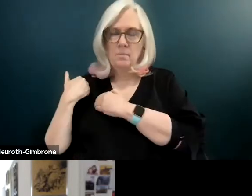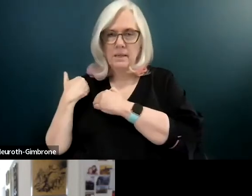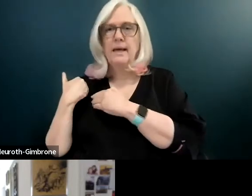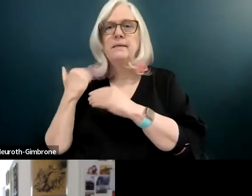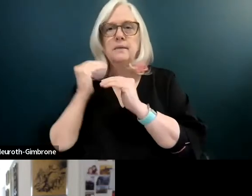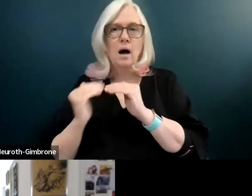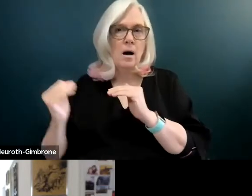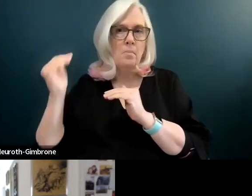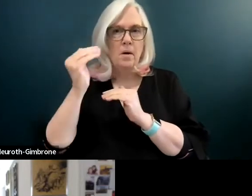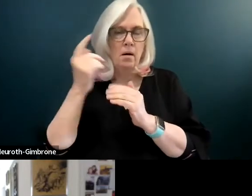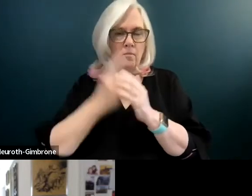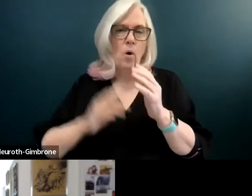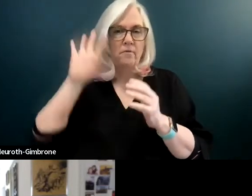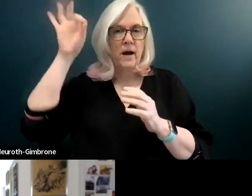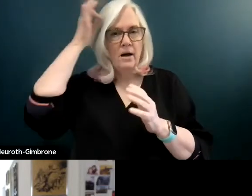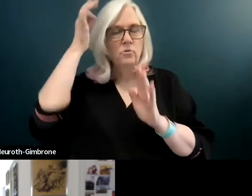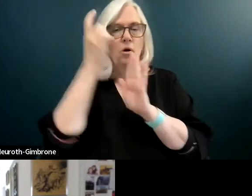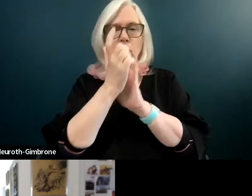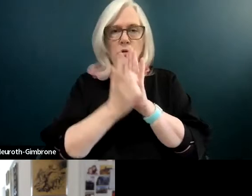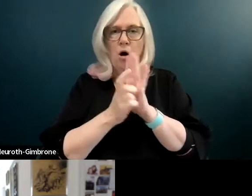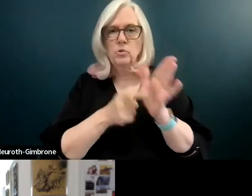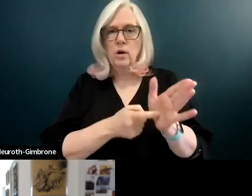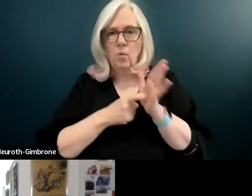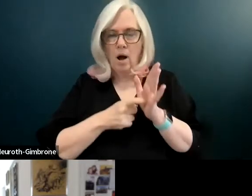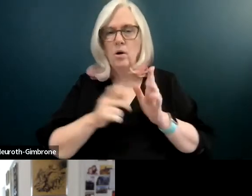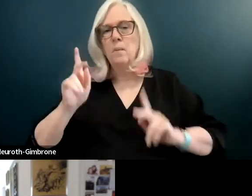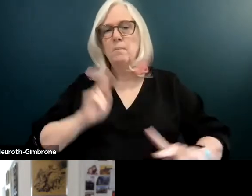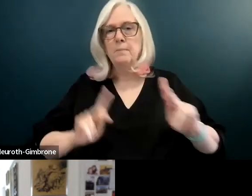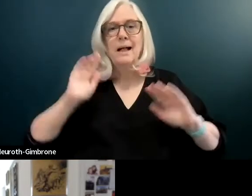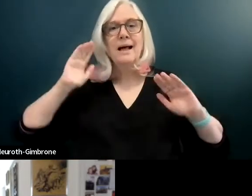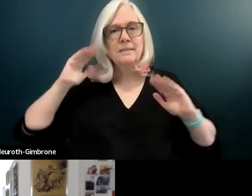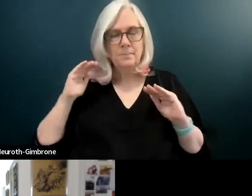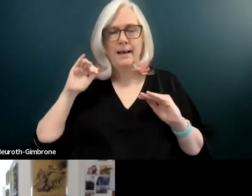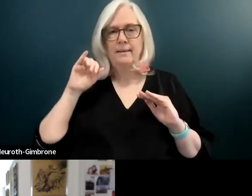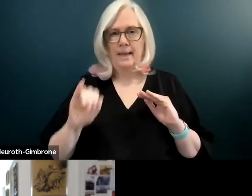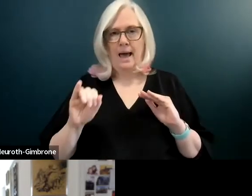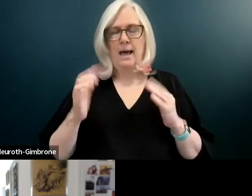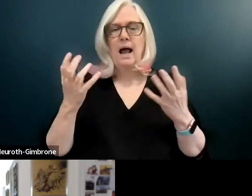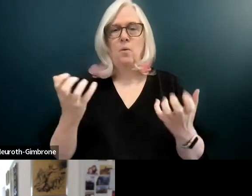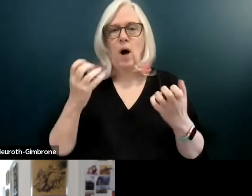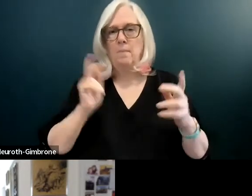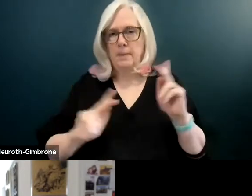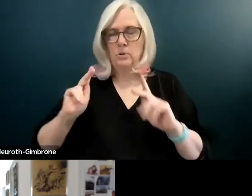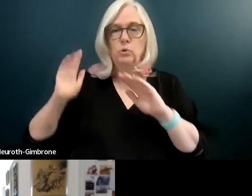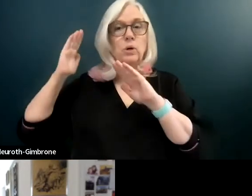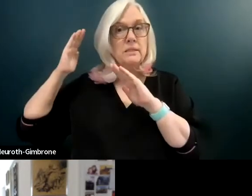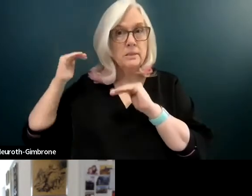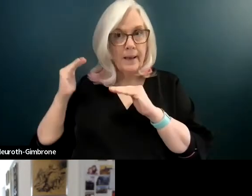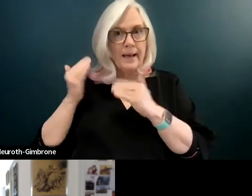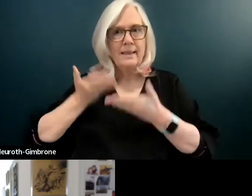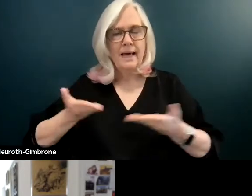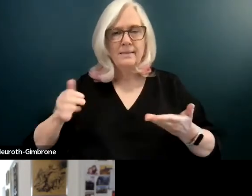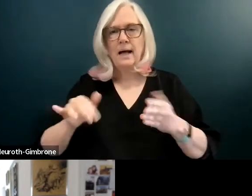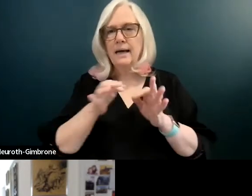require. People just expect it. And I think that's what you want. And I want people to expect things like